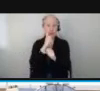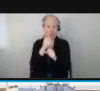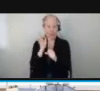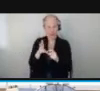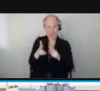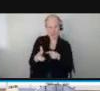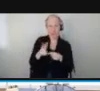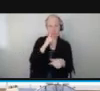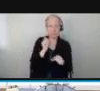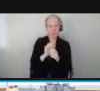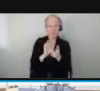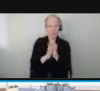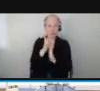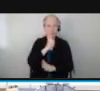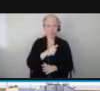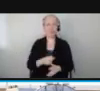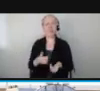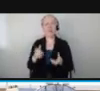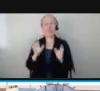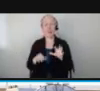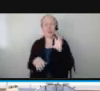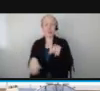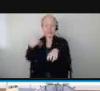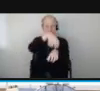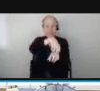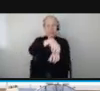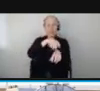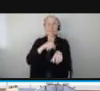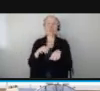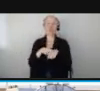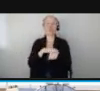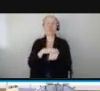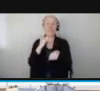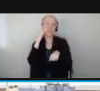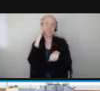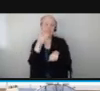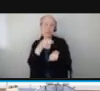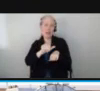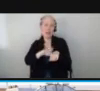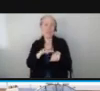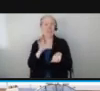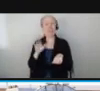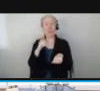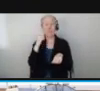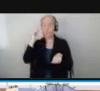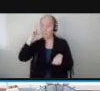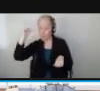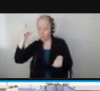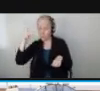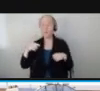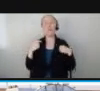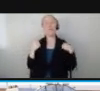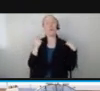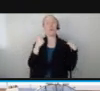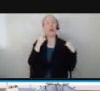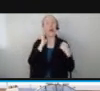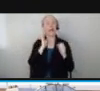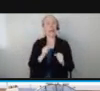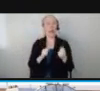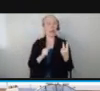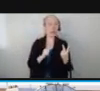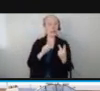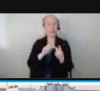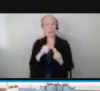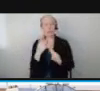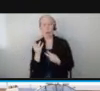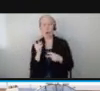The surface habitat is the outpost we're going to put on the moon. It's intended for 2 crew to possibly as many as 4 crew.